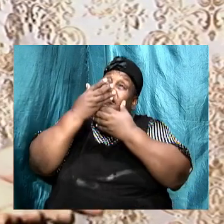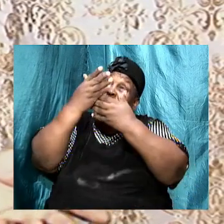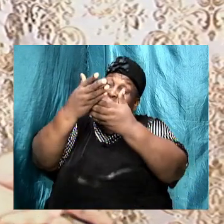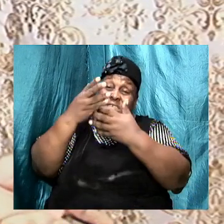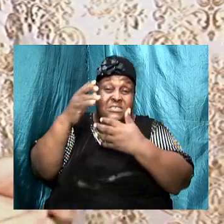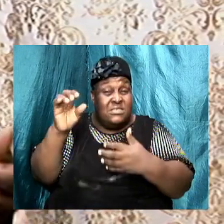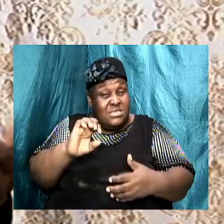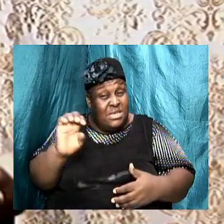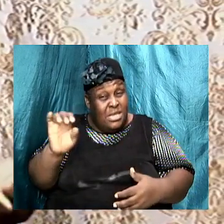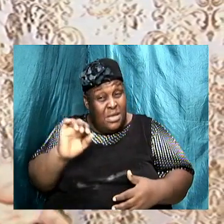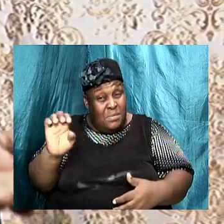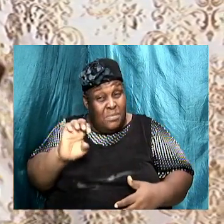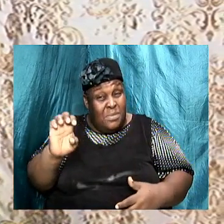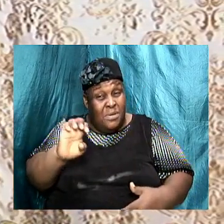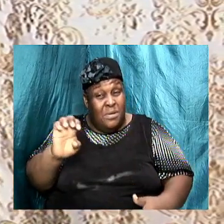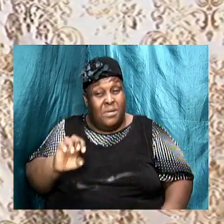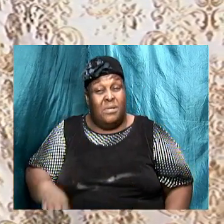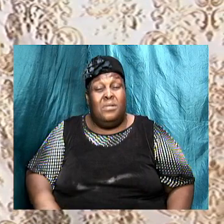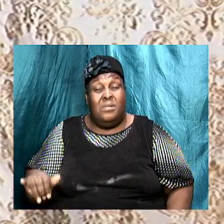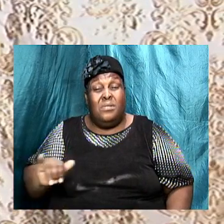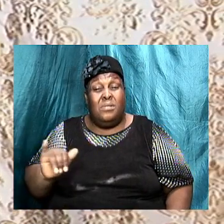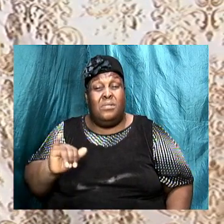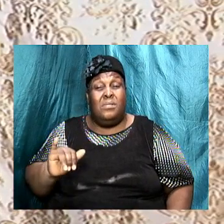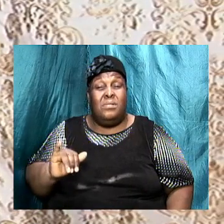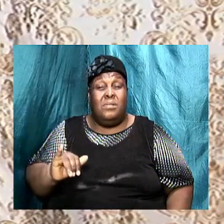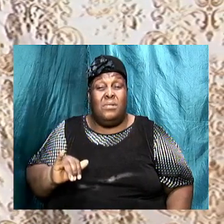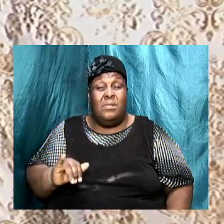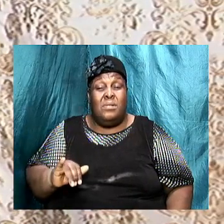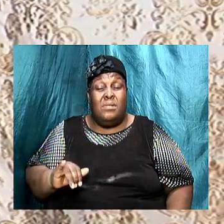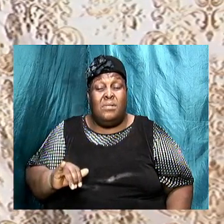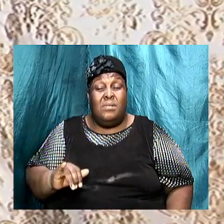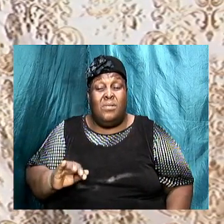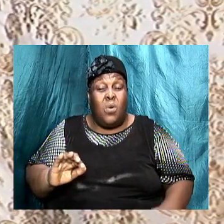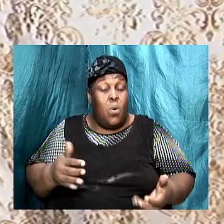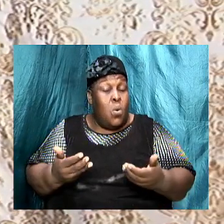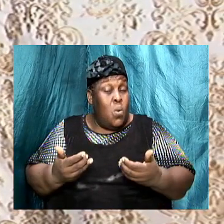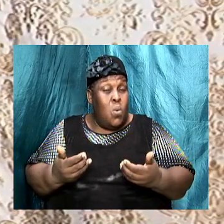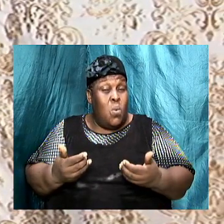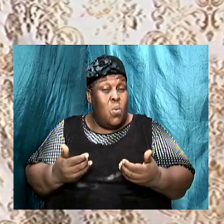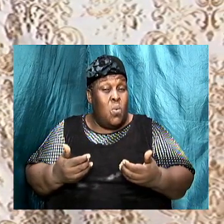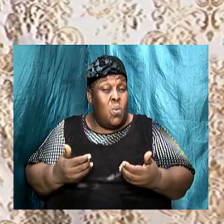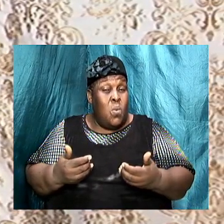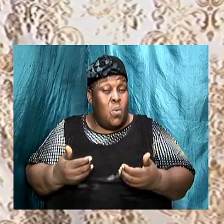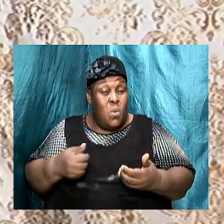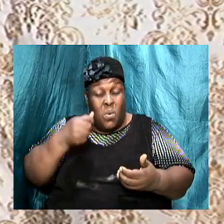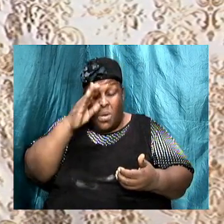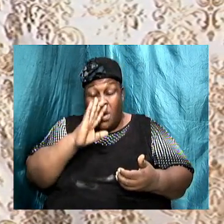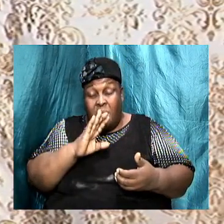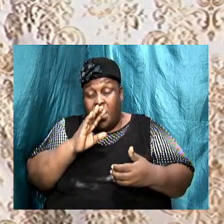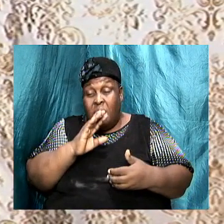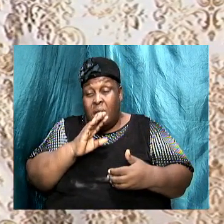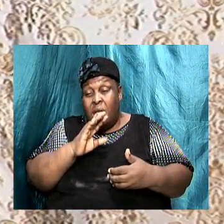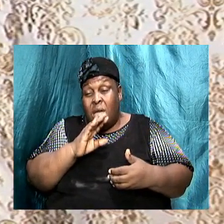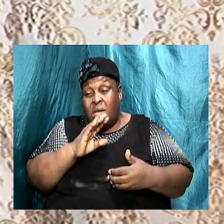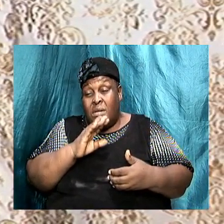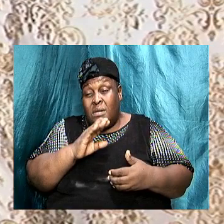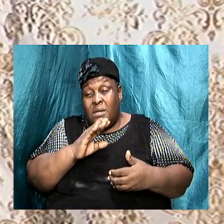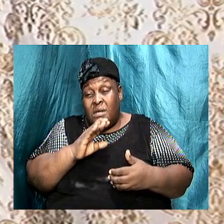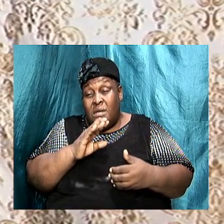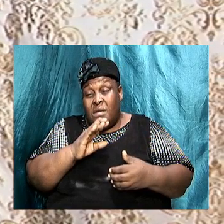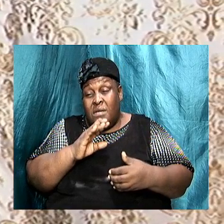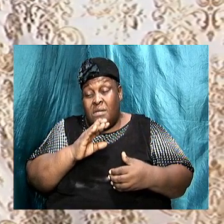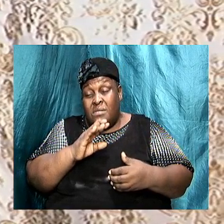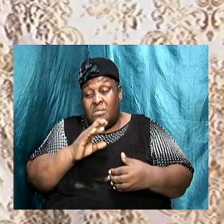How he works it that way, I don't know. But this is what he requires. He requires that men confess